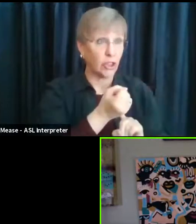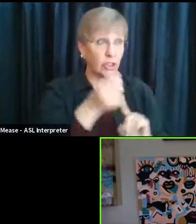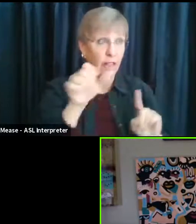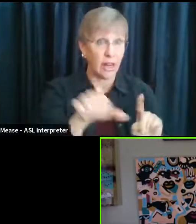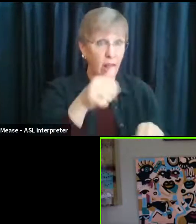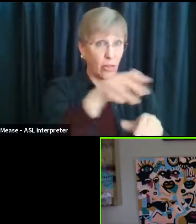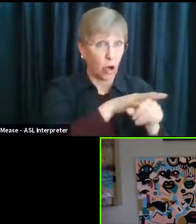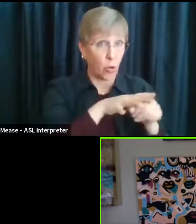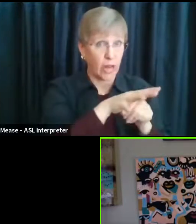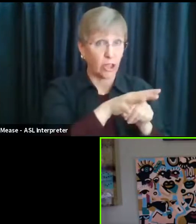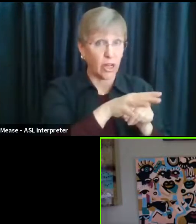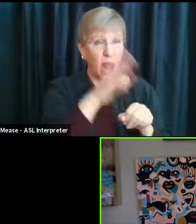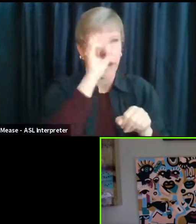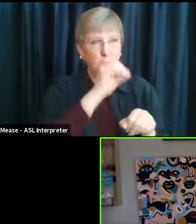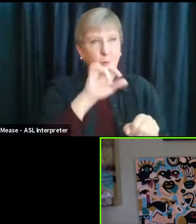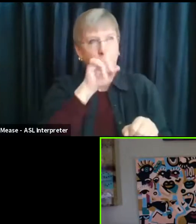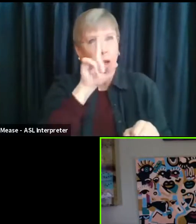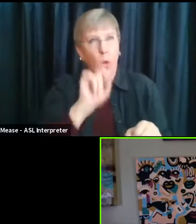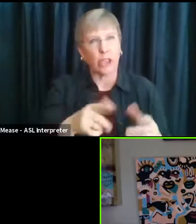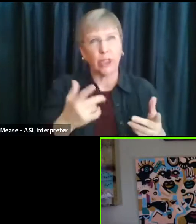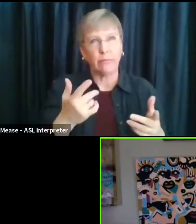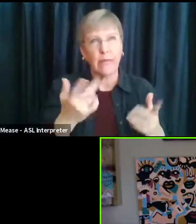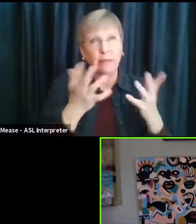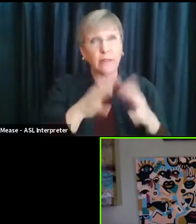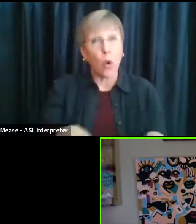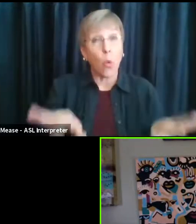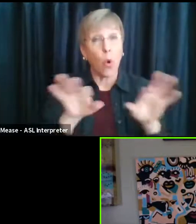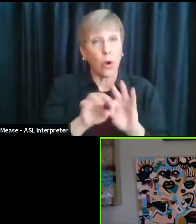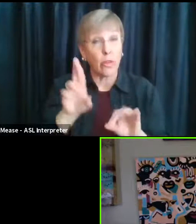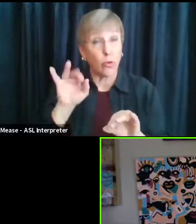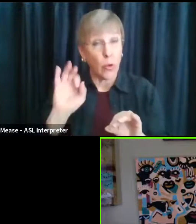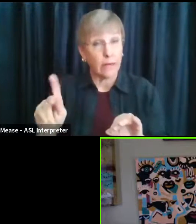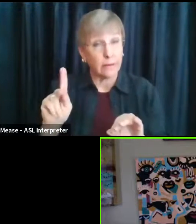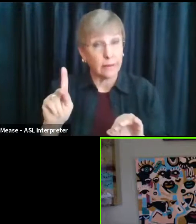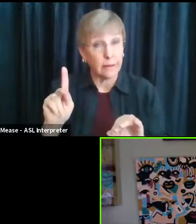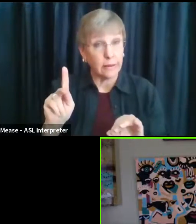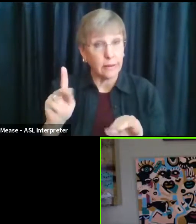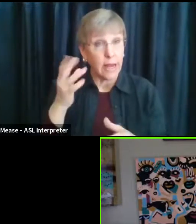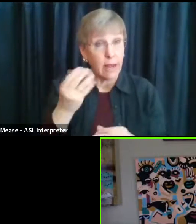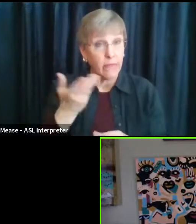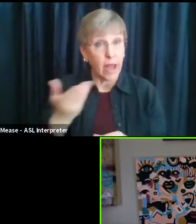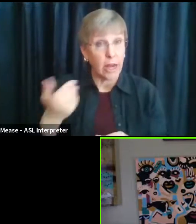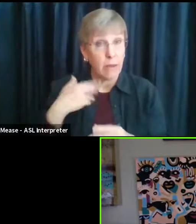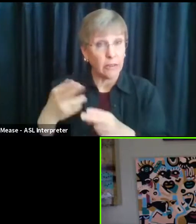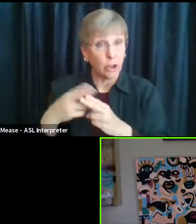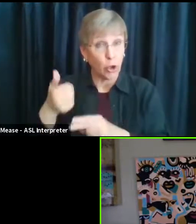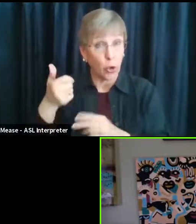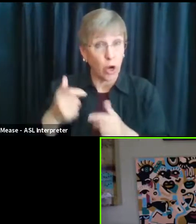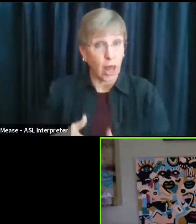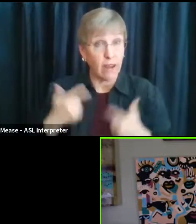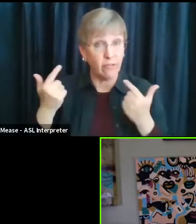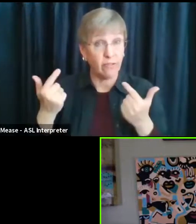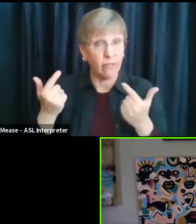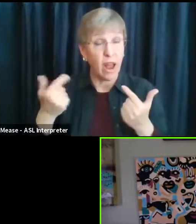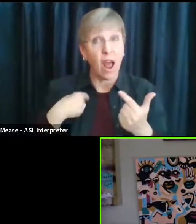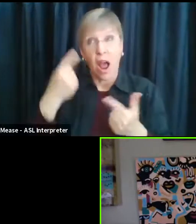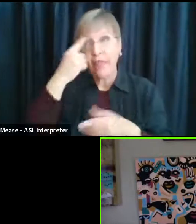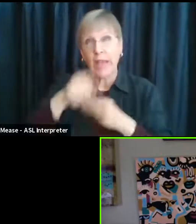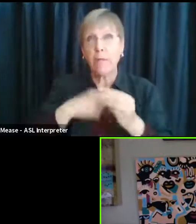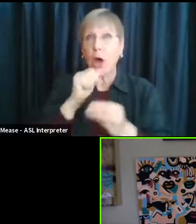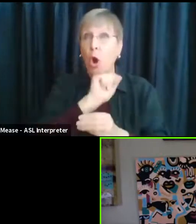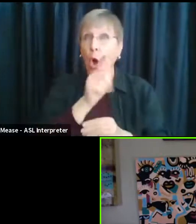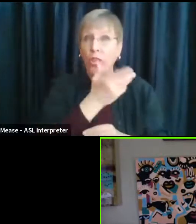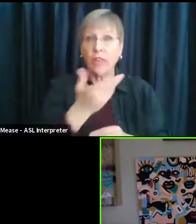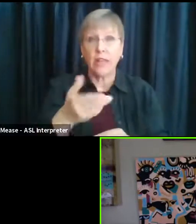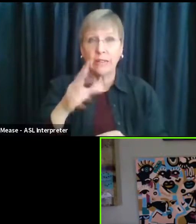else? I guess my question is it worth the risk, even if the item has a shorter life? I think about all the objects